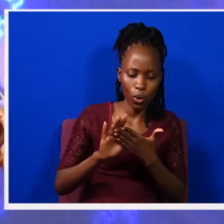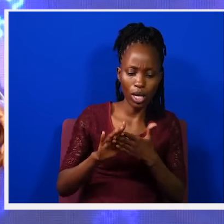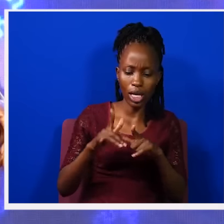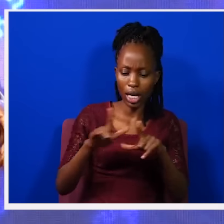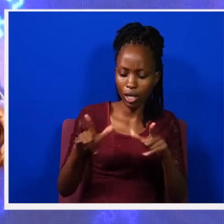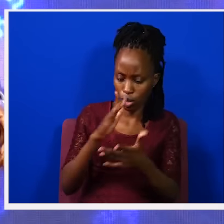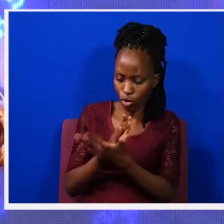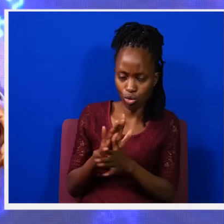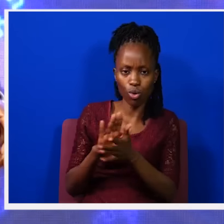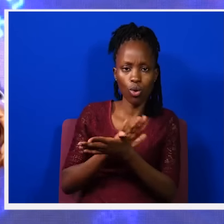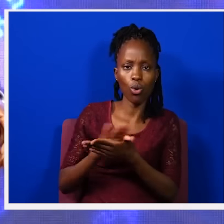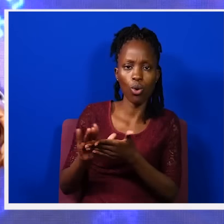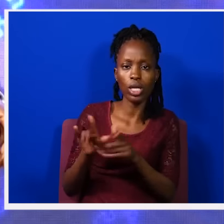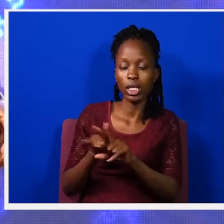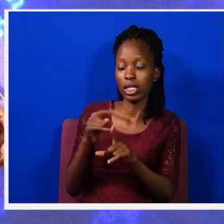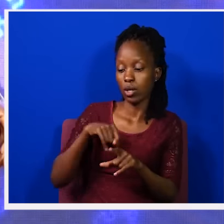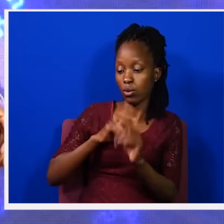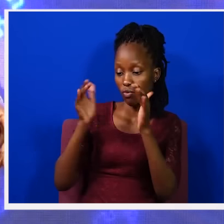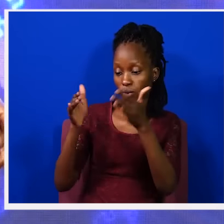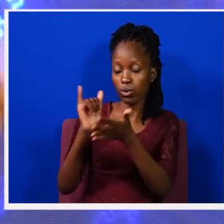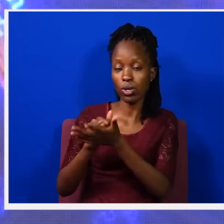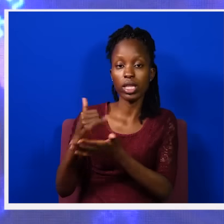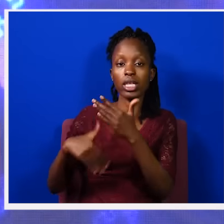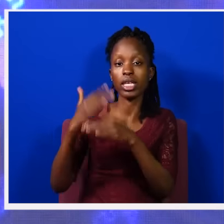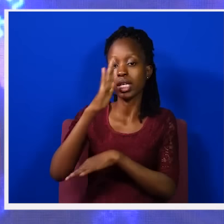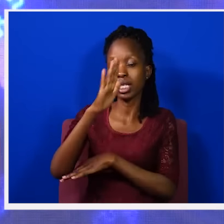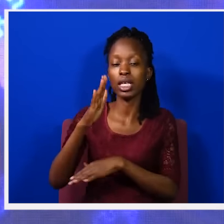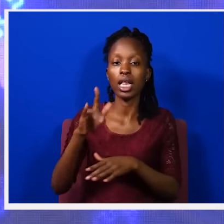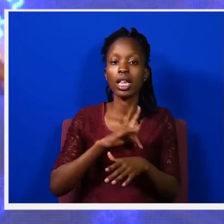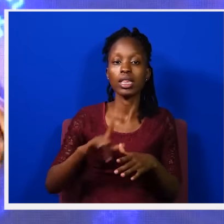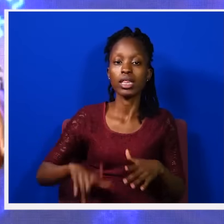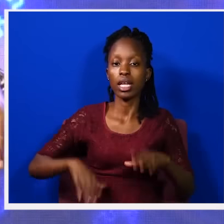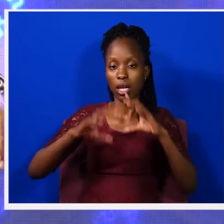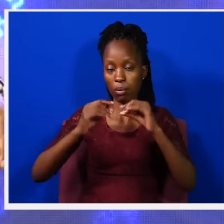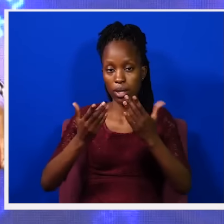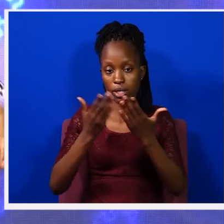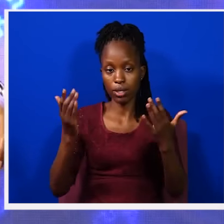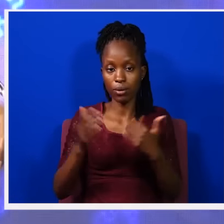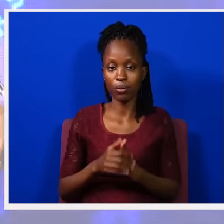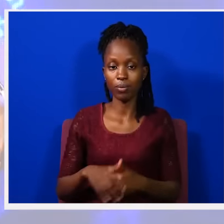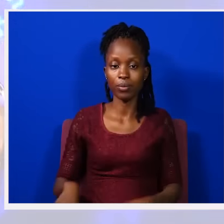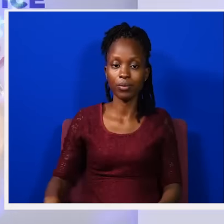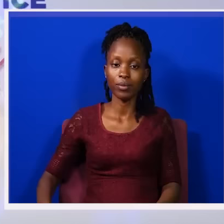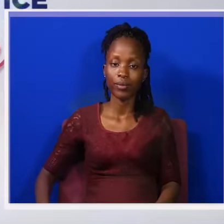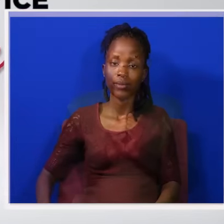really holy? We will be looking at that next Sunday. And God richly bless you.